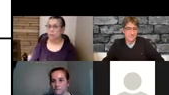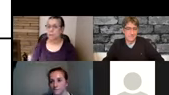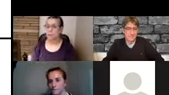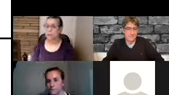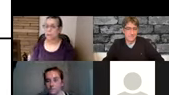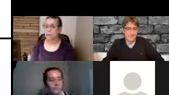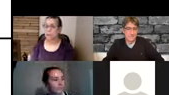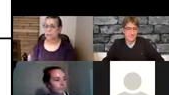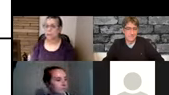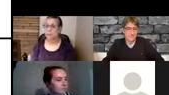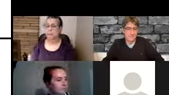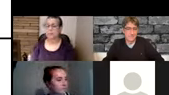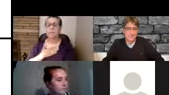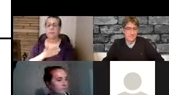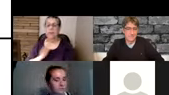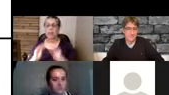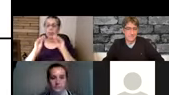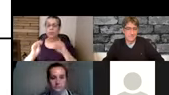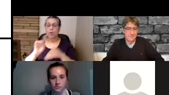any questions into the chat.